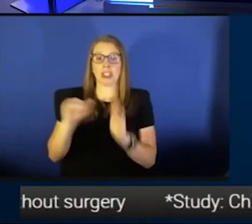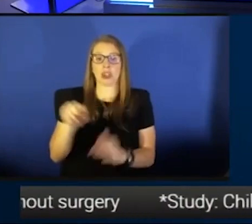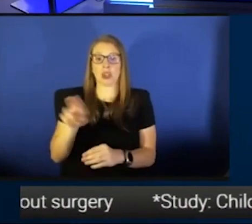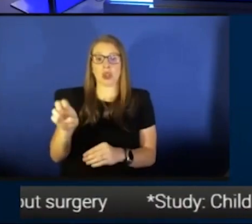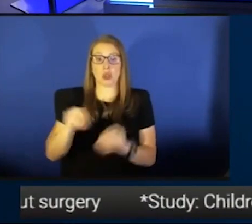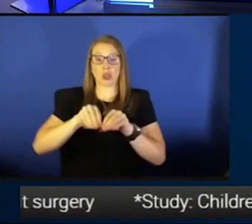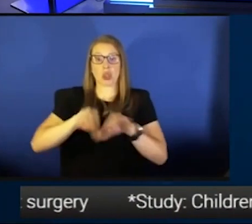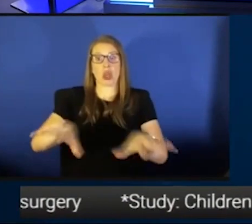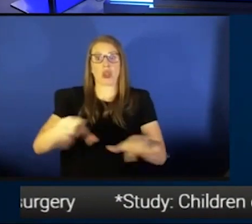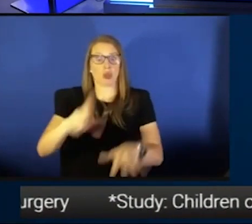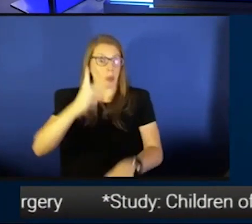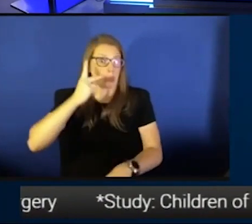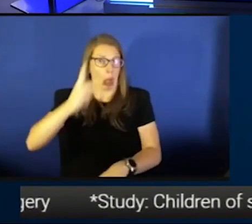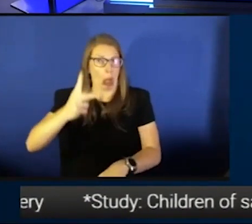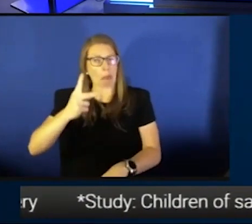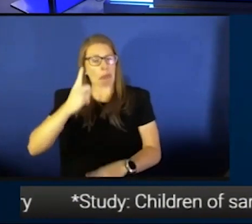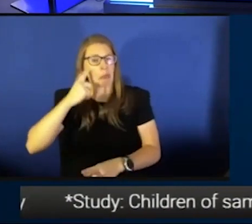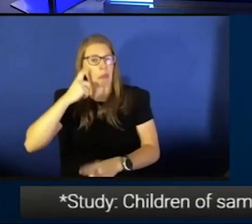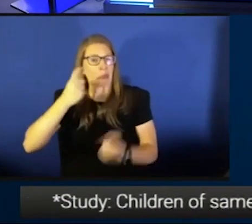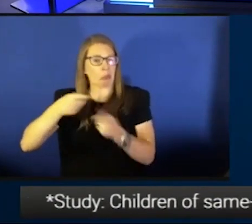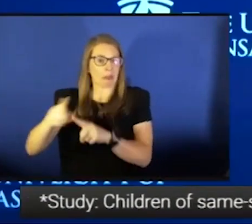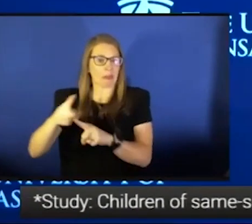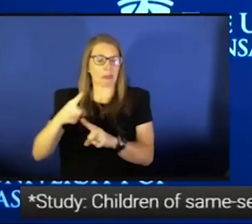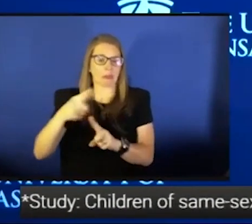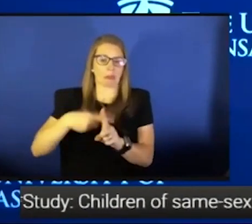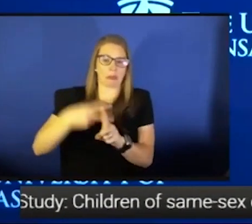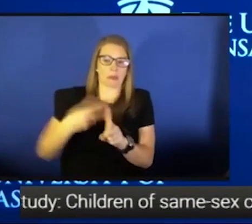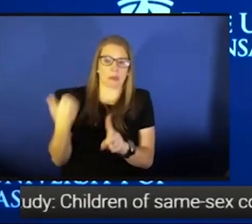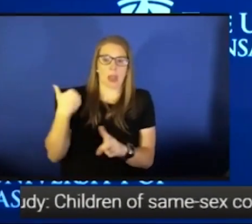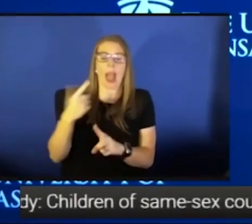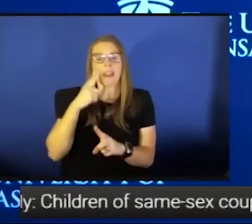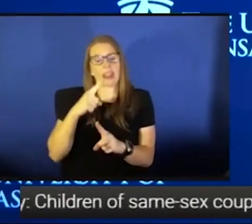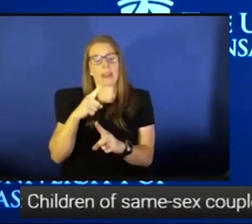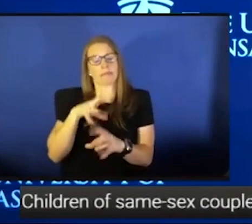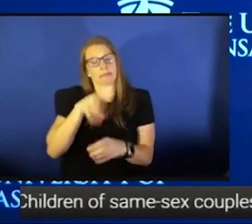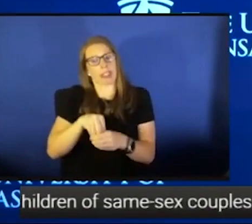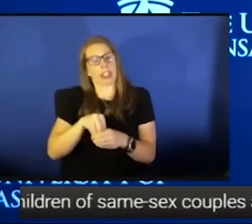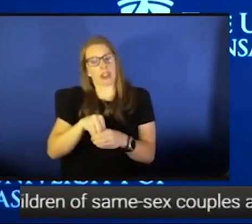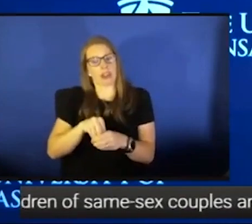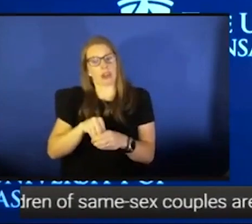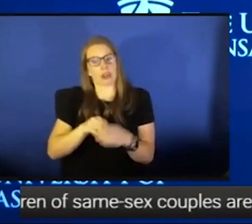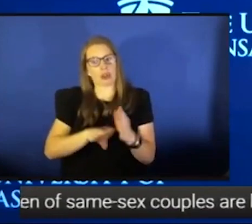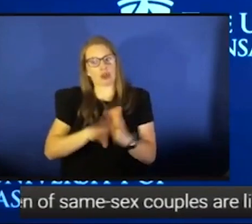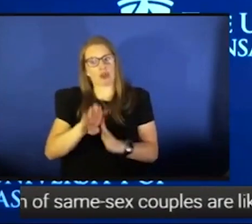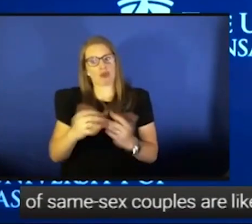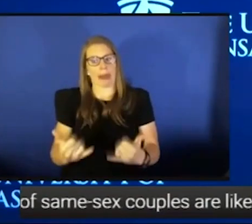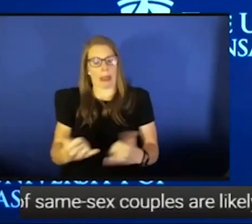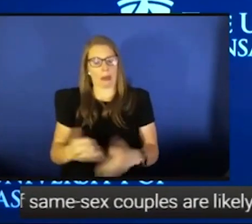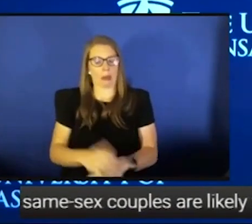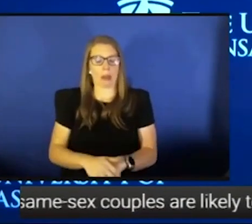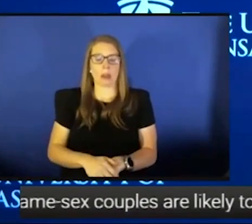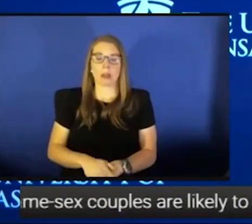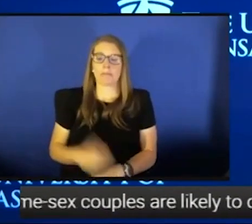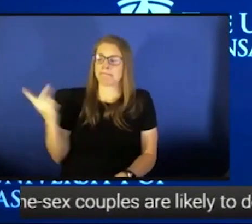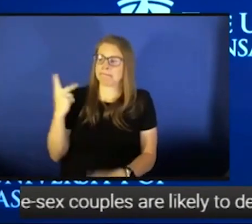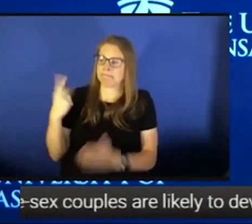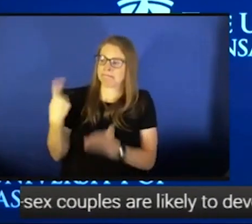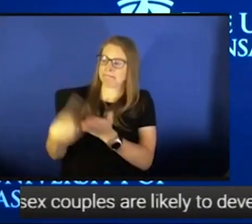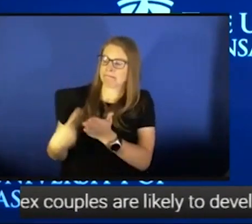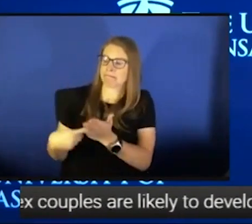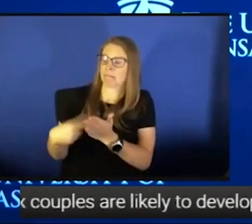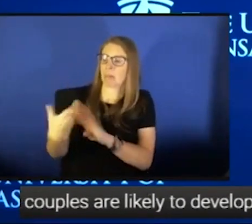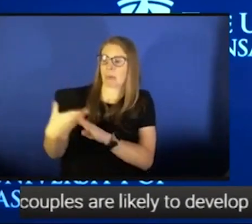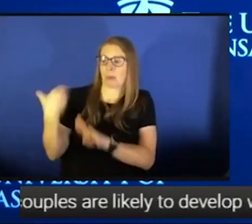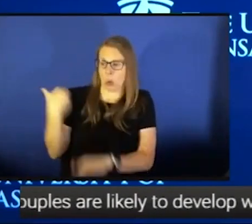saw coming a couple months ago? Right. Well, I think we're in the surge. I just think that because, and Hawk and I have had this conversation before,